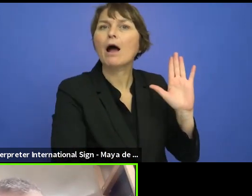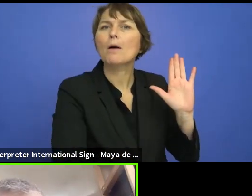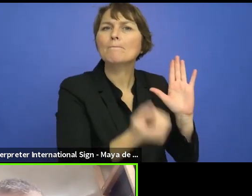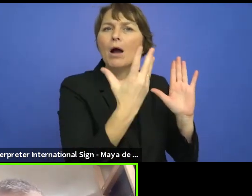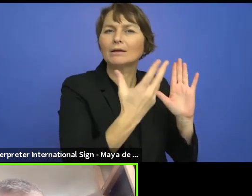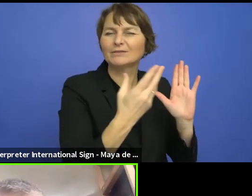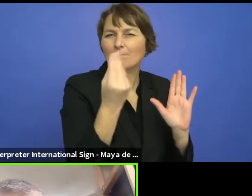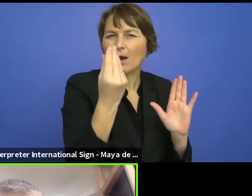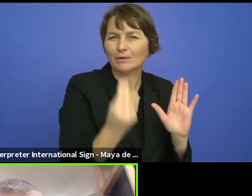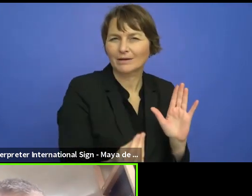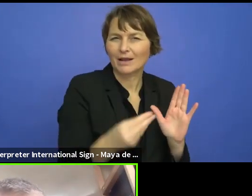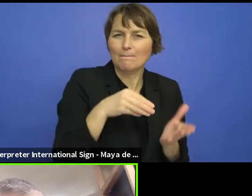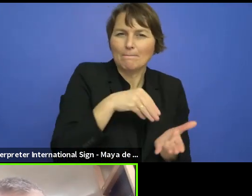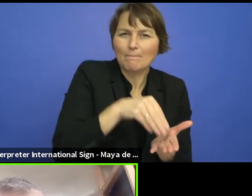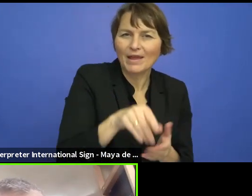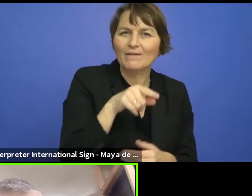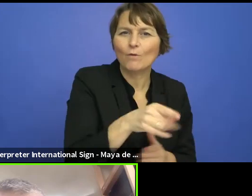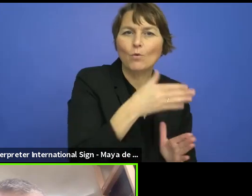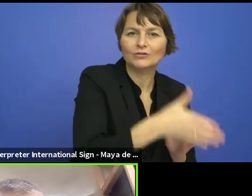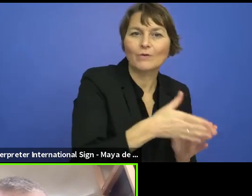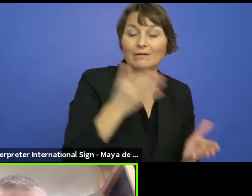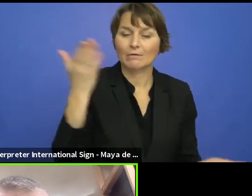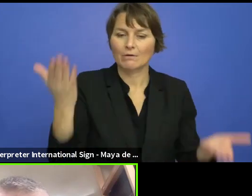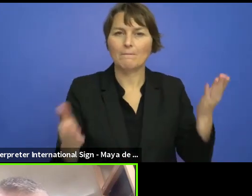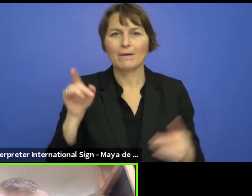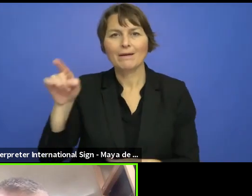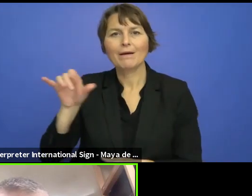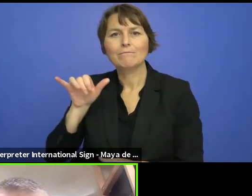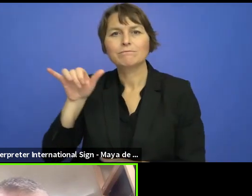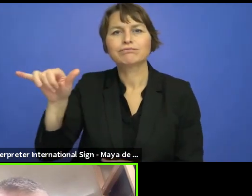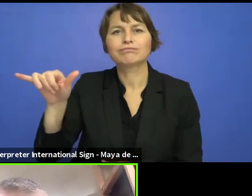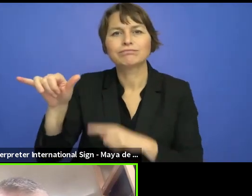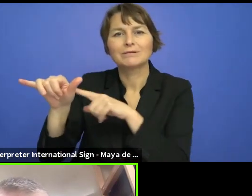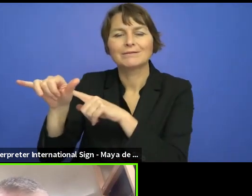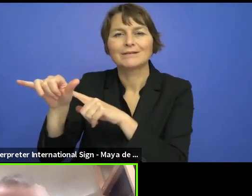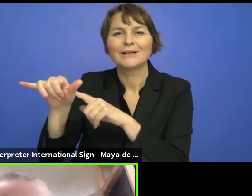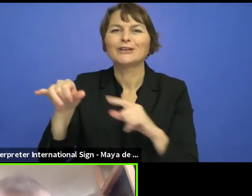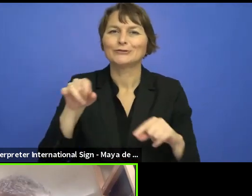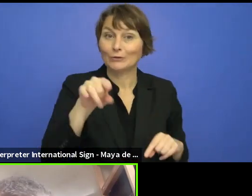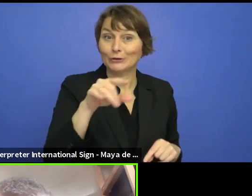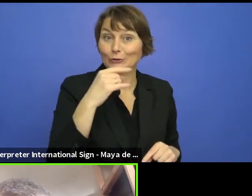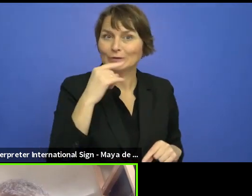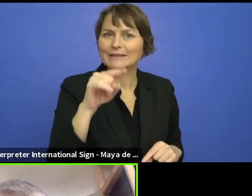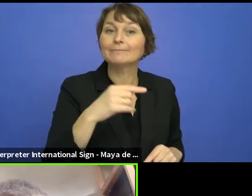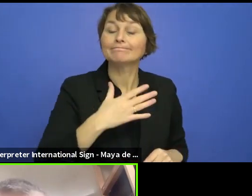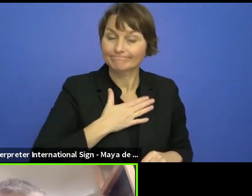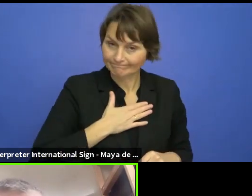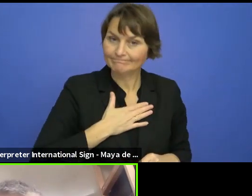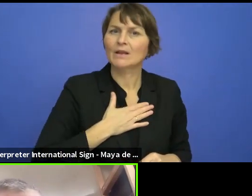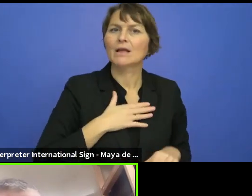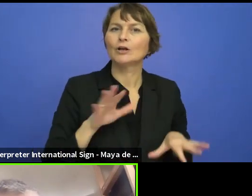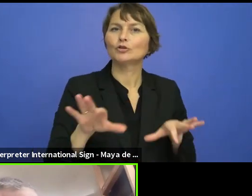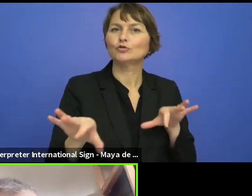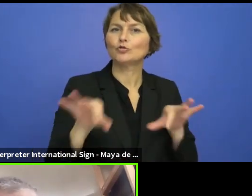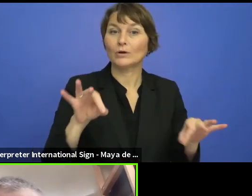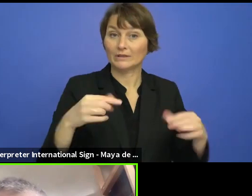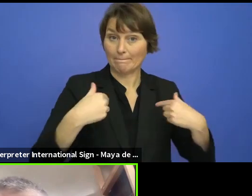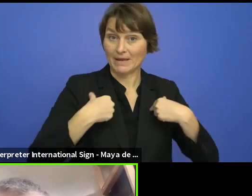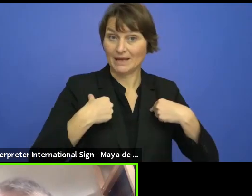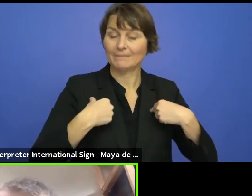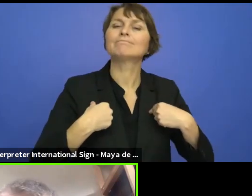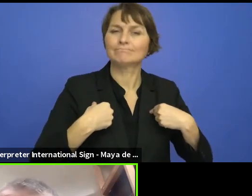that you are in the possibility to politicize your choices. So in this way, I try not